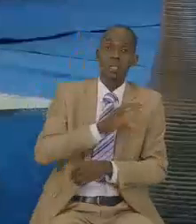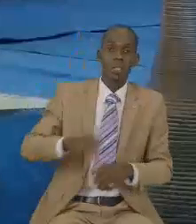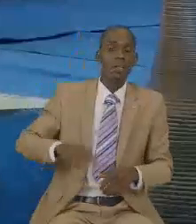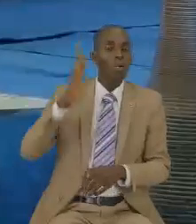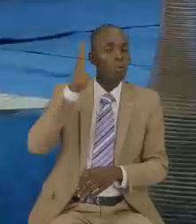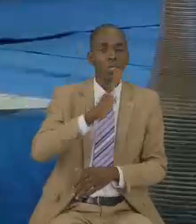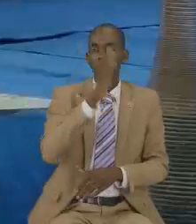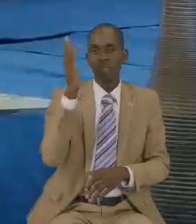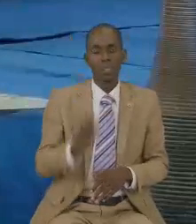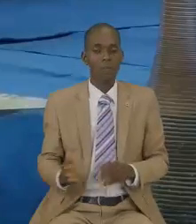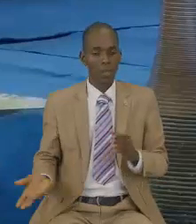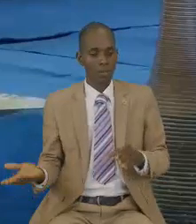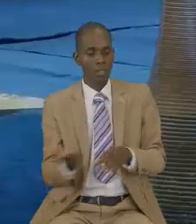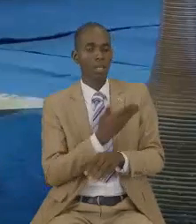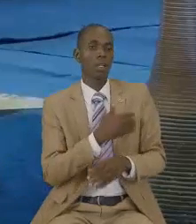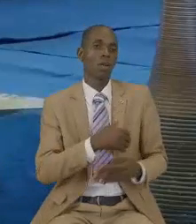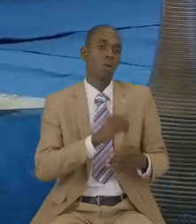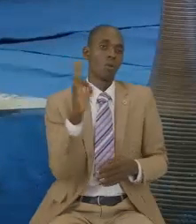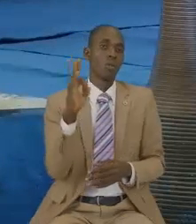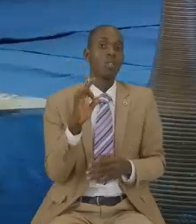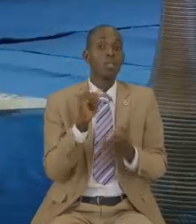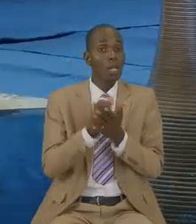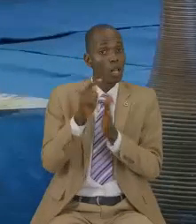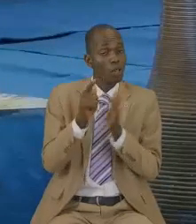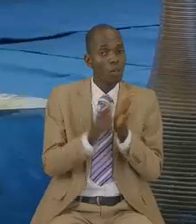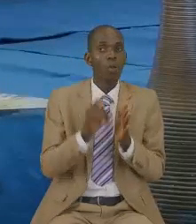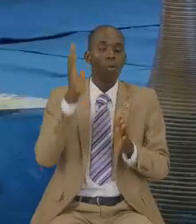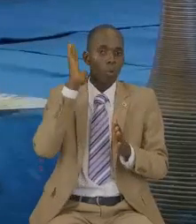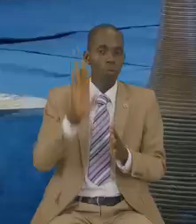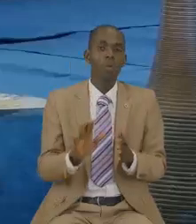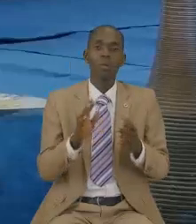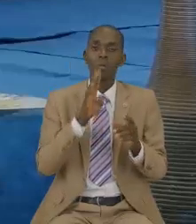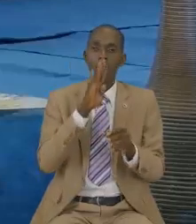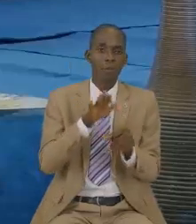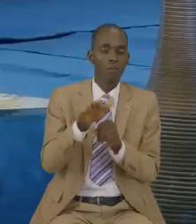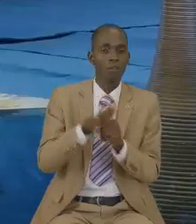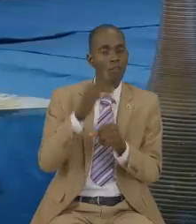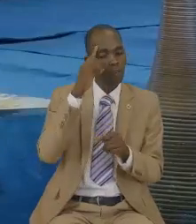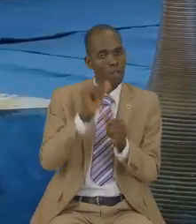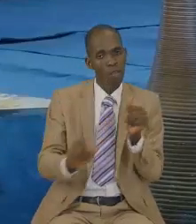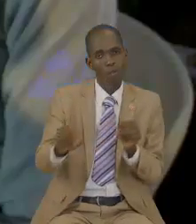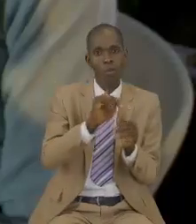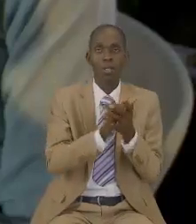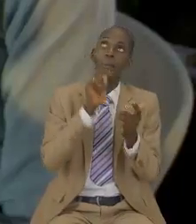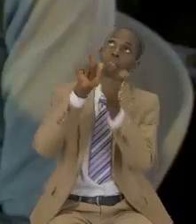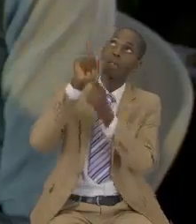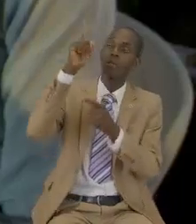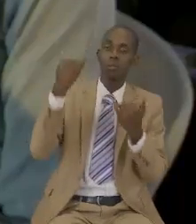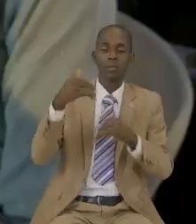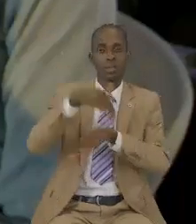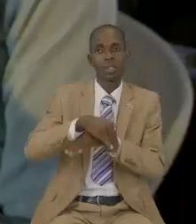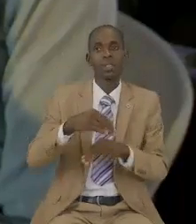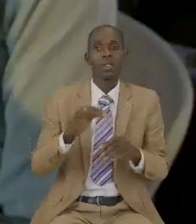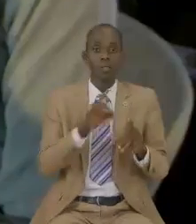wise cast out. That law will be fulfilled for everyone that comes. Tonight you come. I